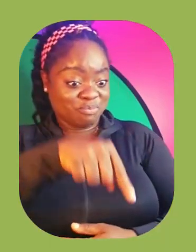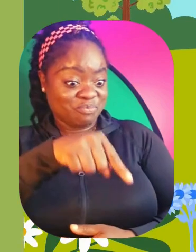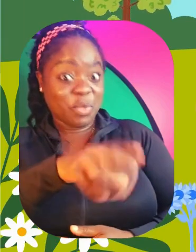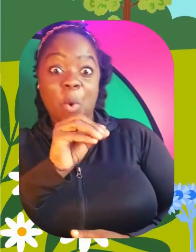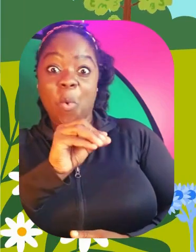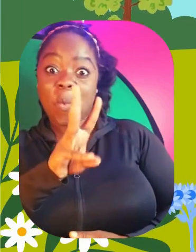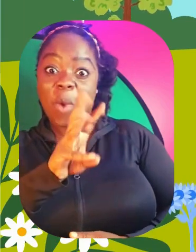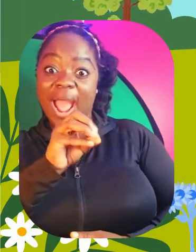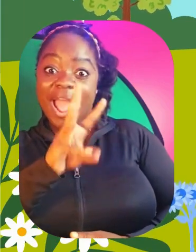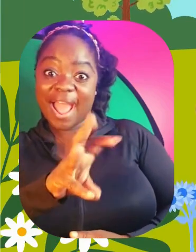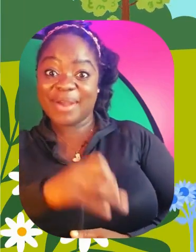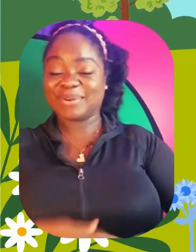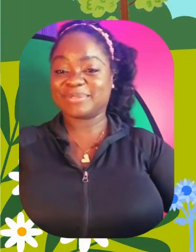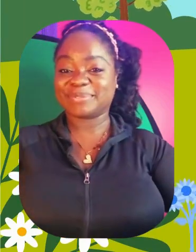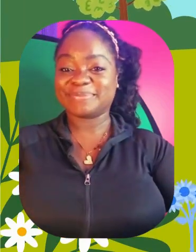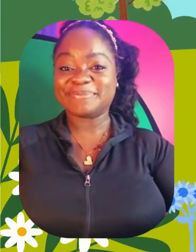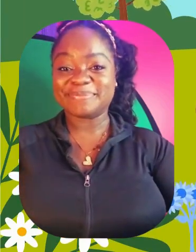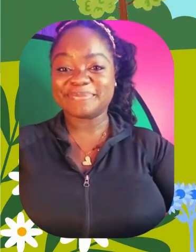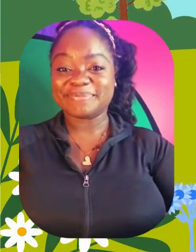Wow.